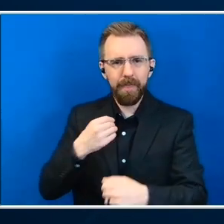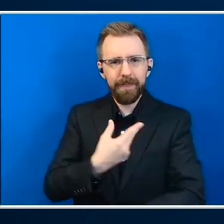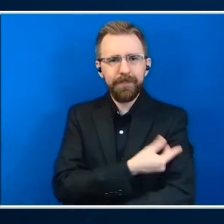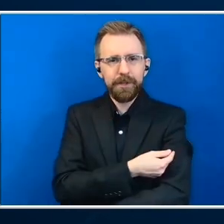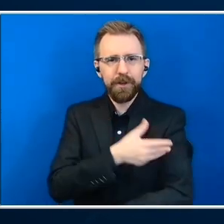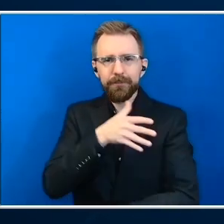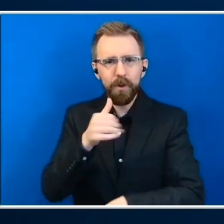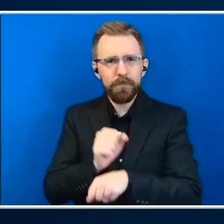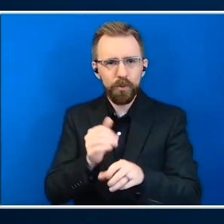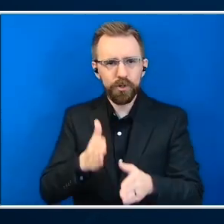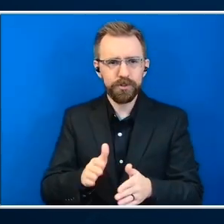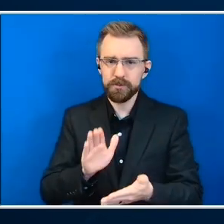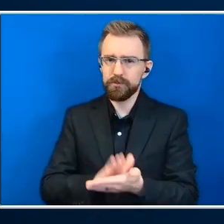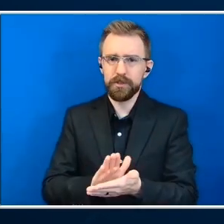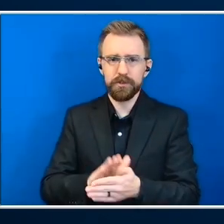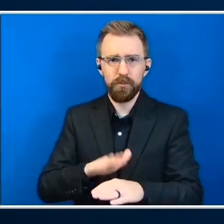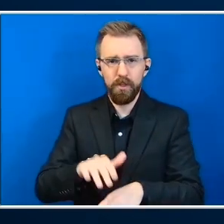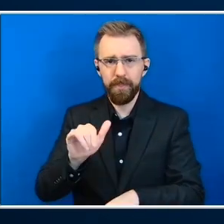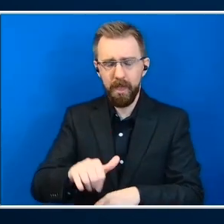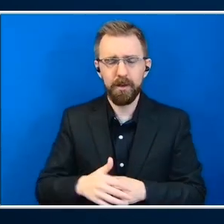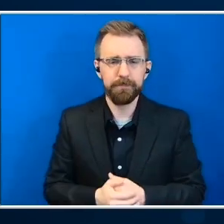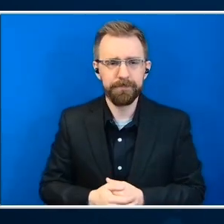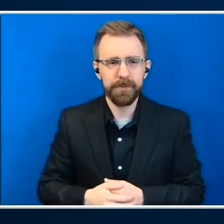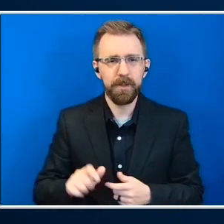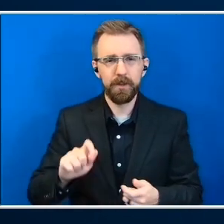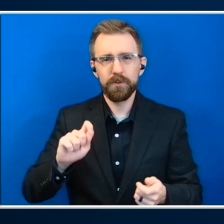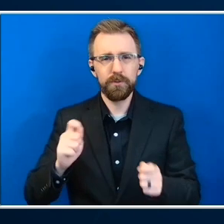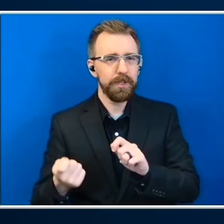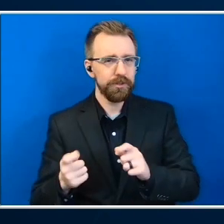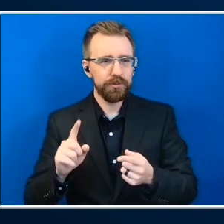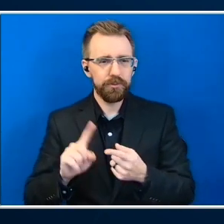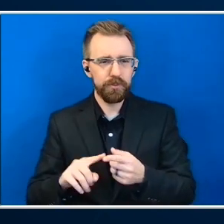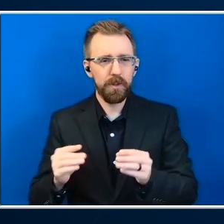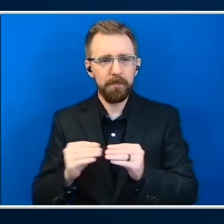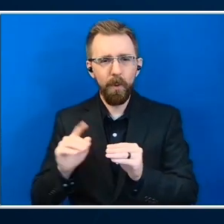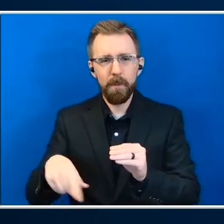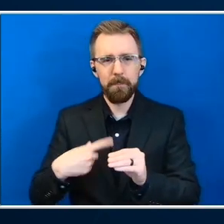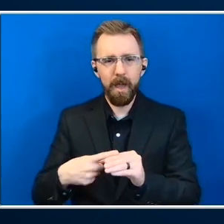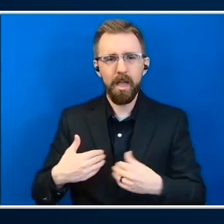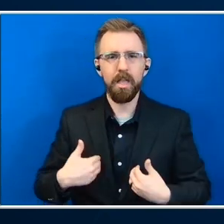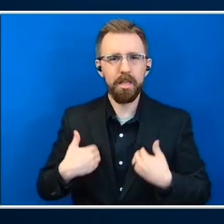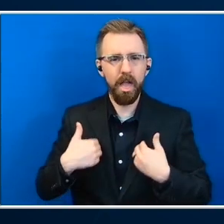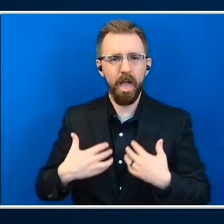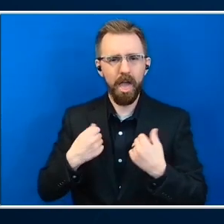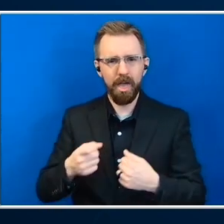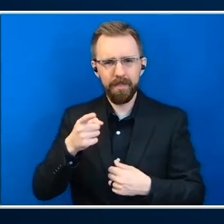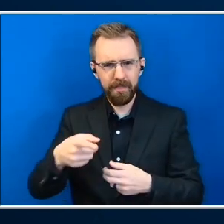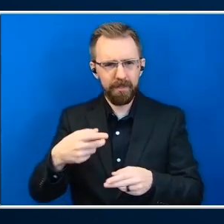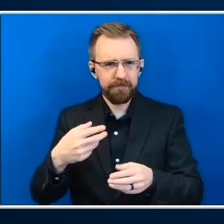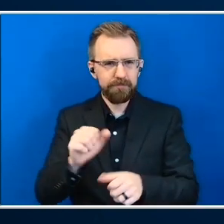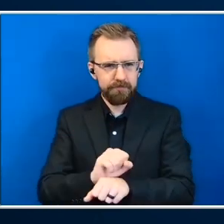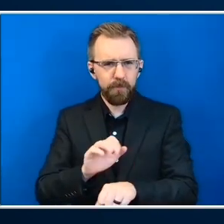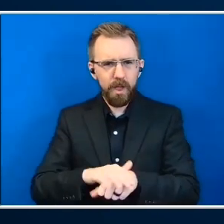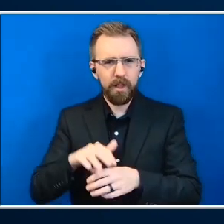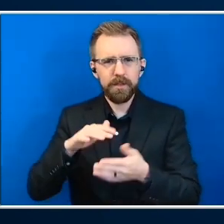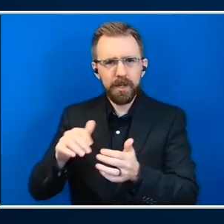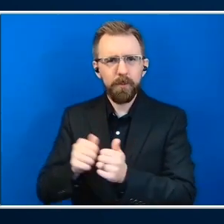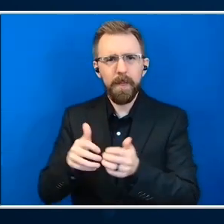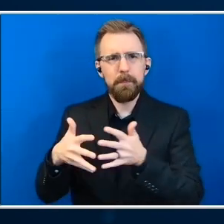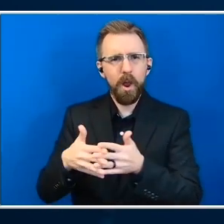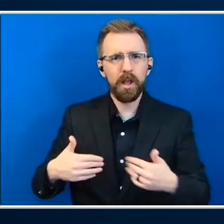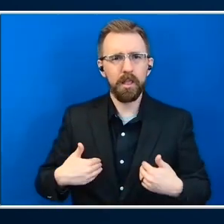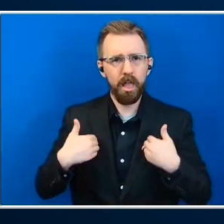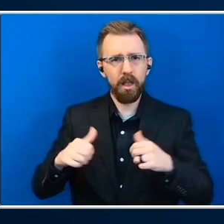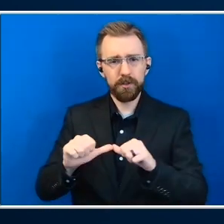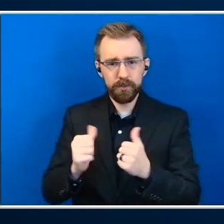that as well. Switching gears to more about lung health, Dr. Castro, you've been working on a study with the American Lung Association. Any